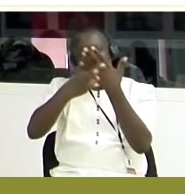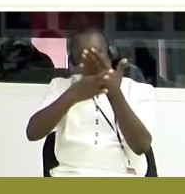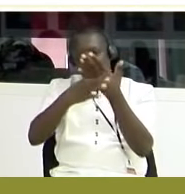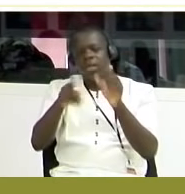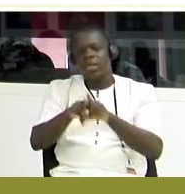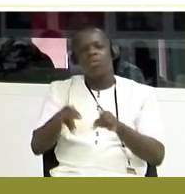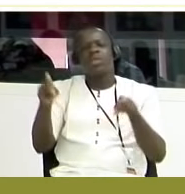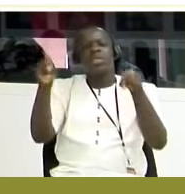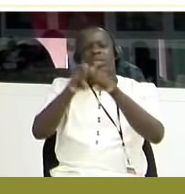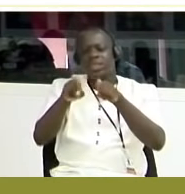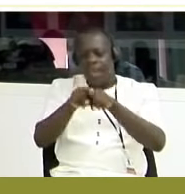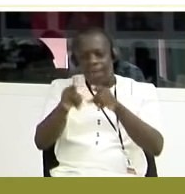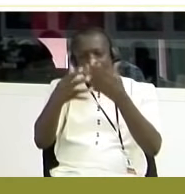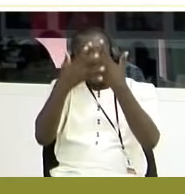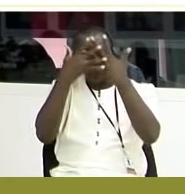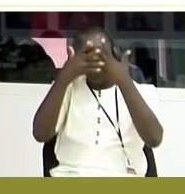wing,